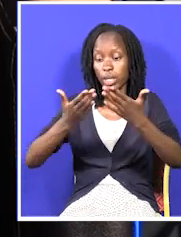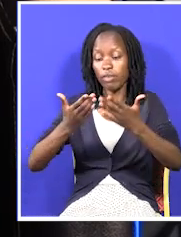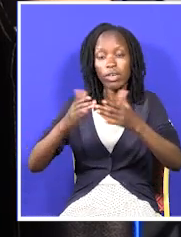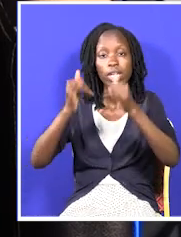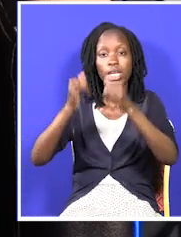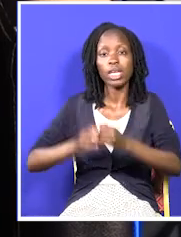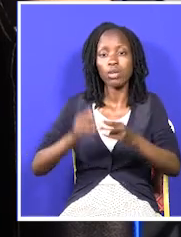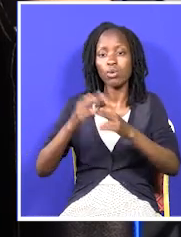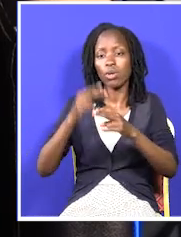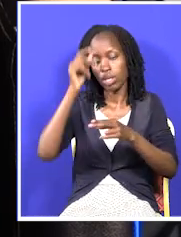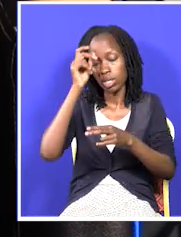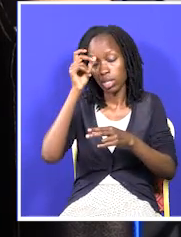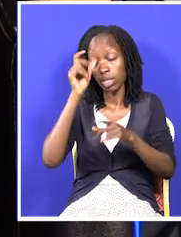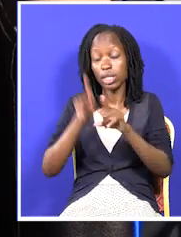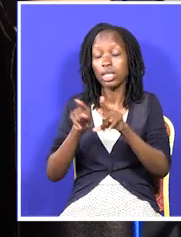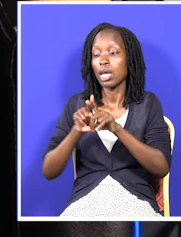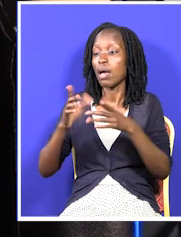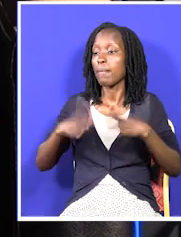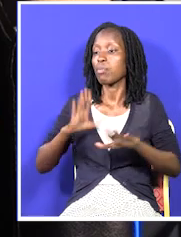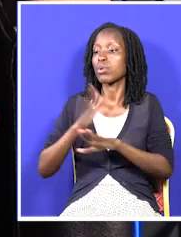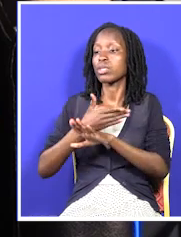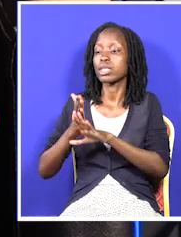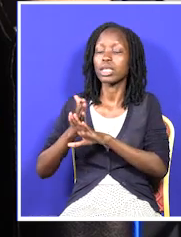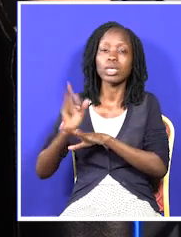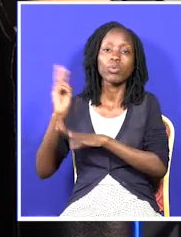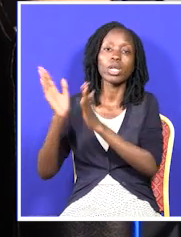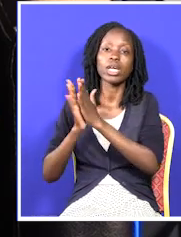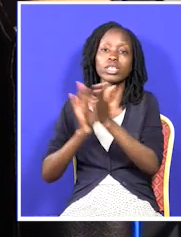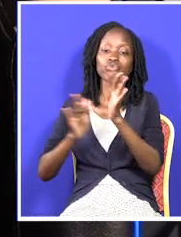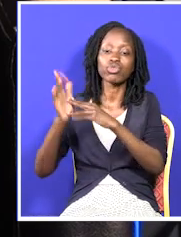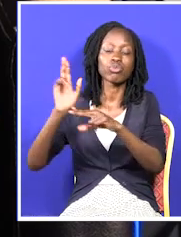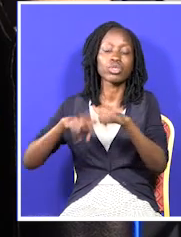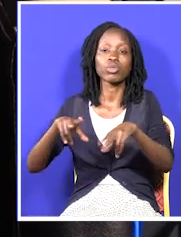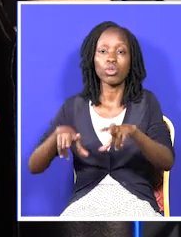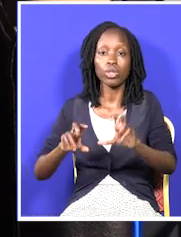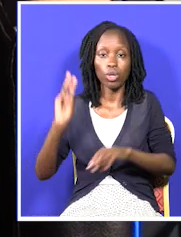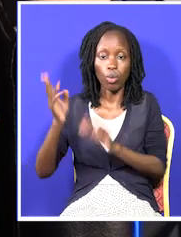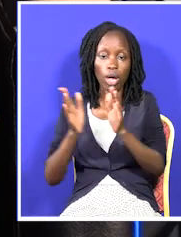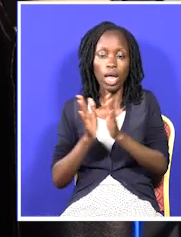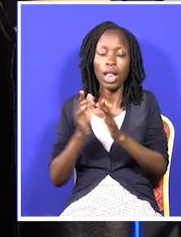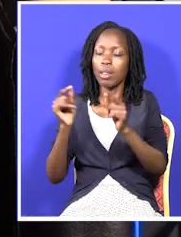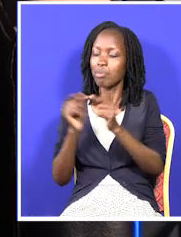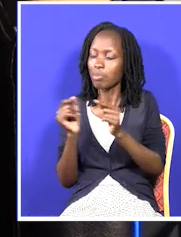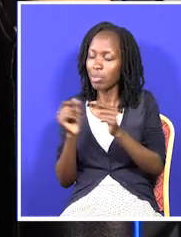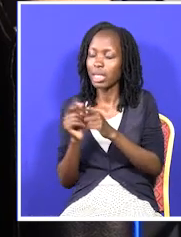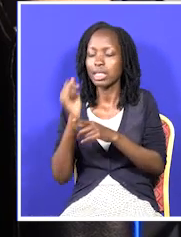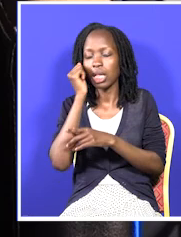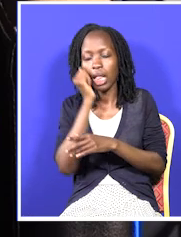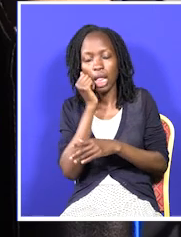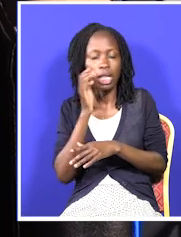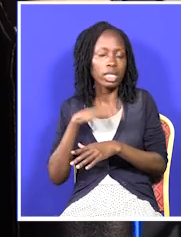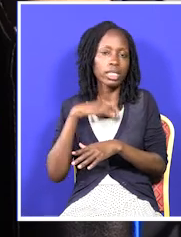names. There will be singing and Jesus will be sitting on the throne. There will be no pain, no